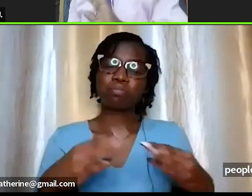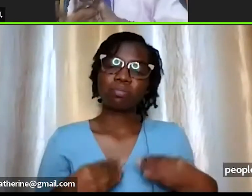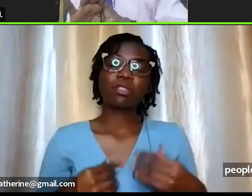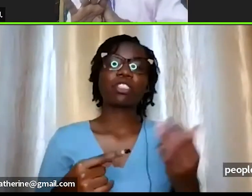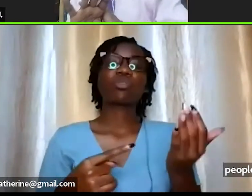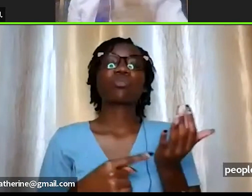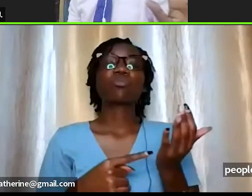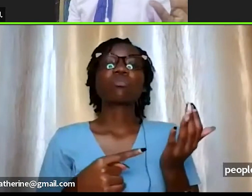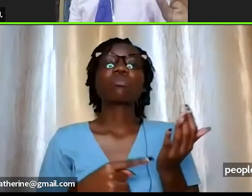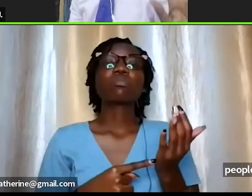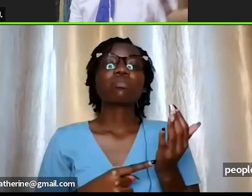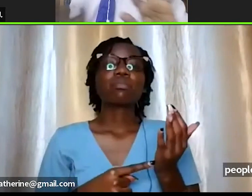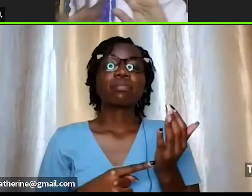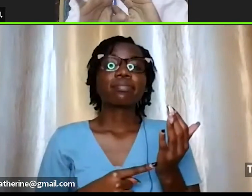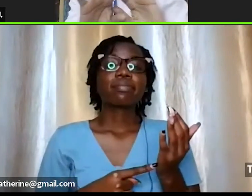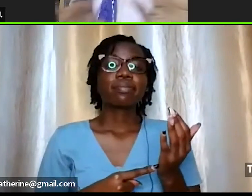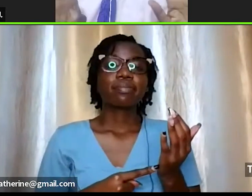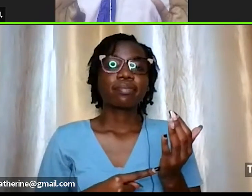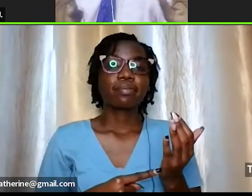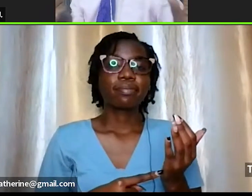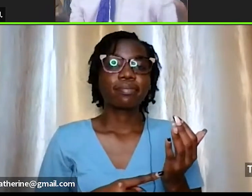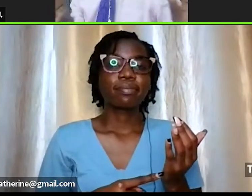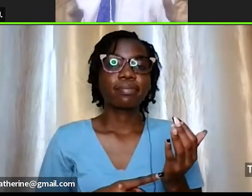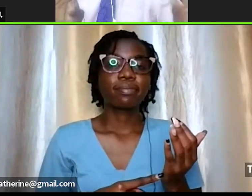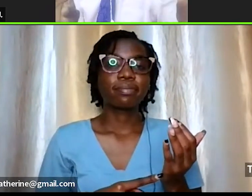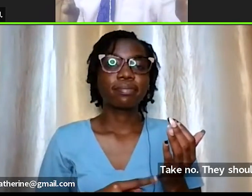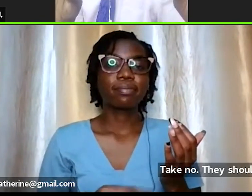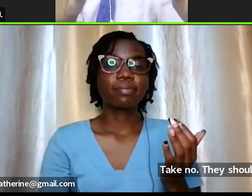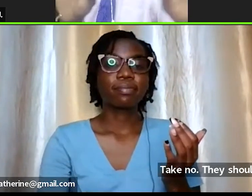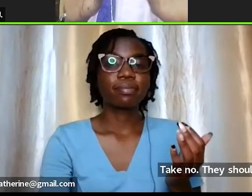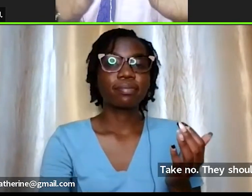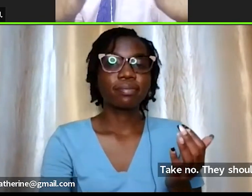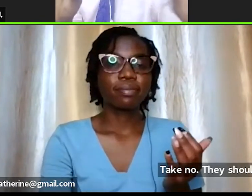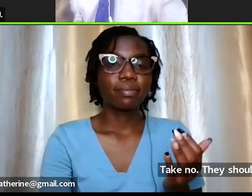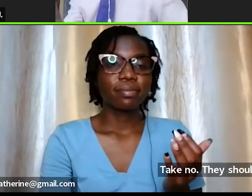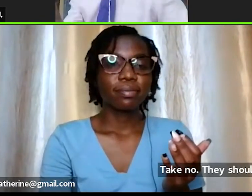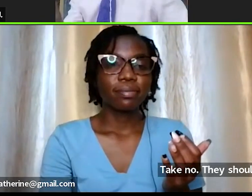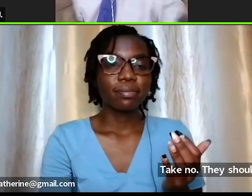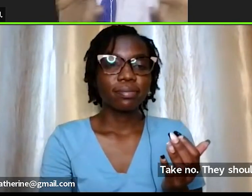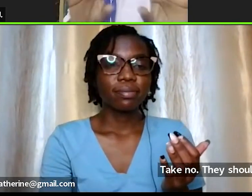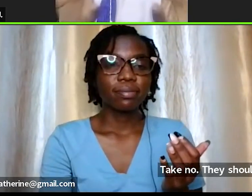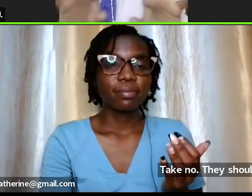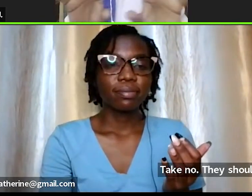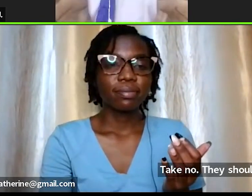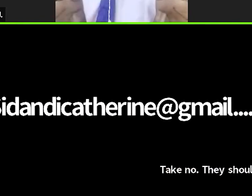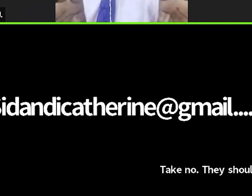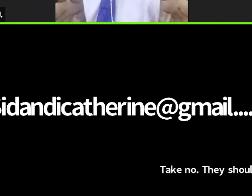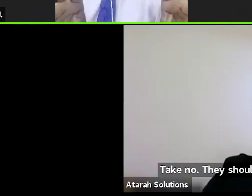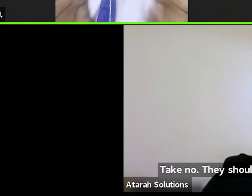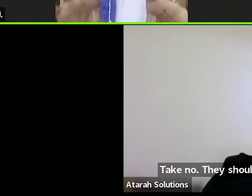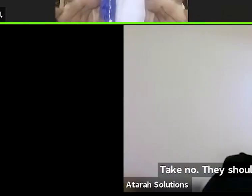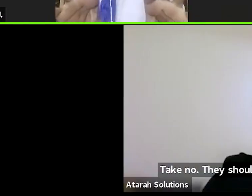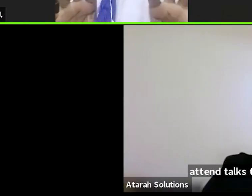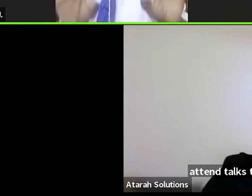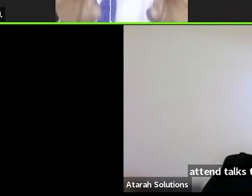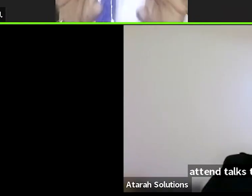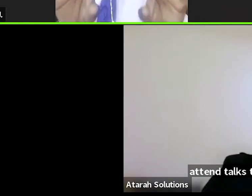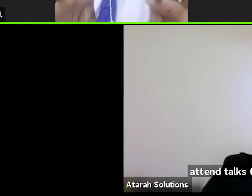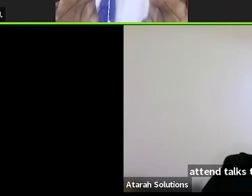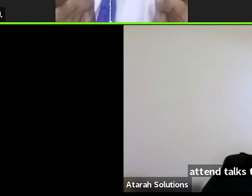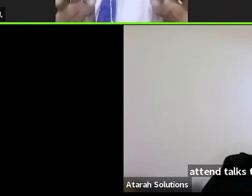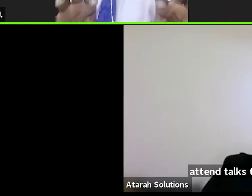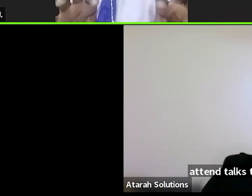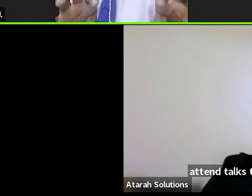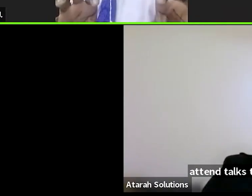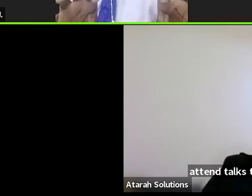should attend courses, they should attend talks that entertain or embrace technology, because that